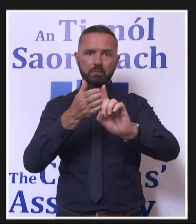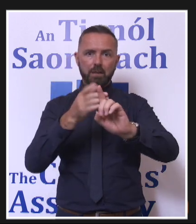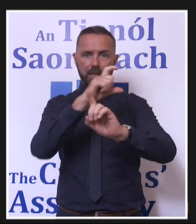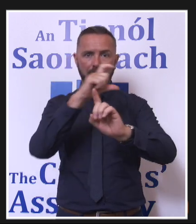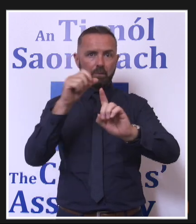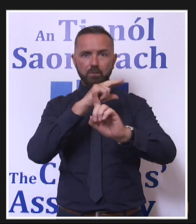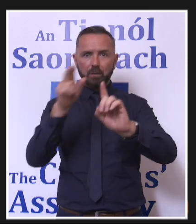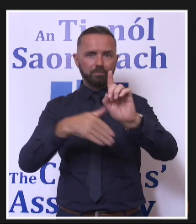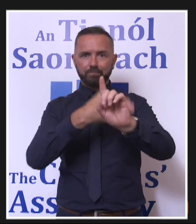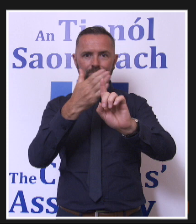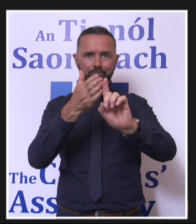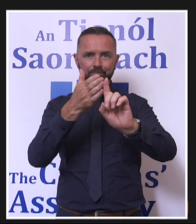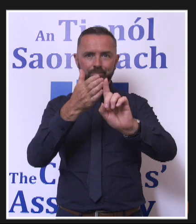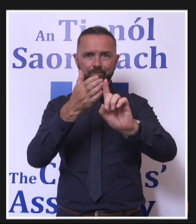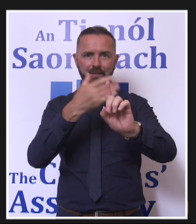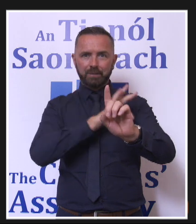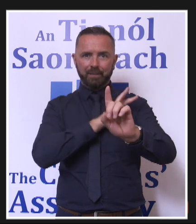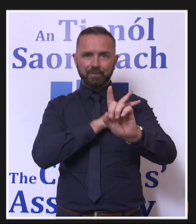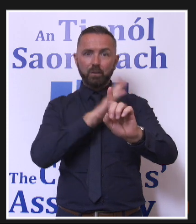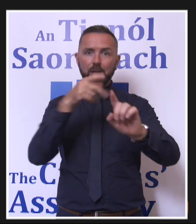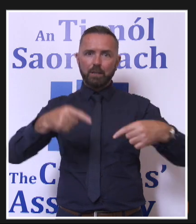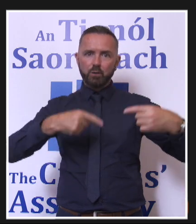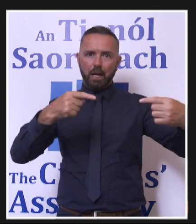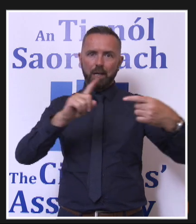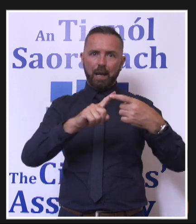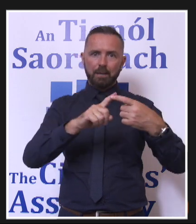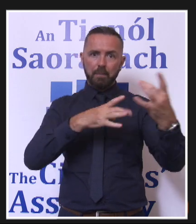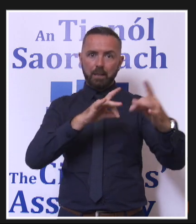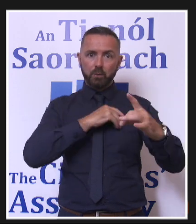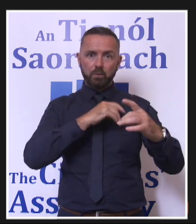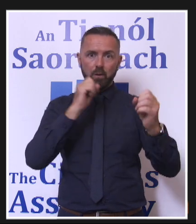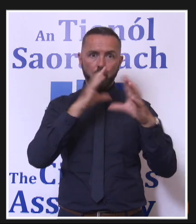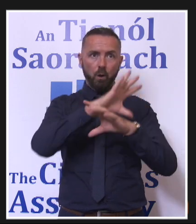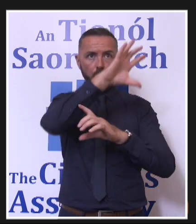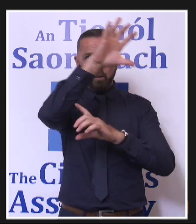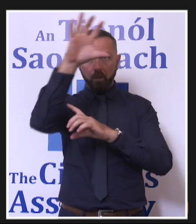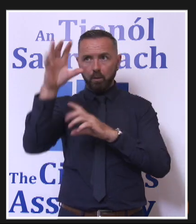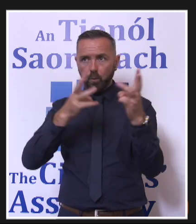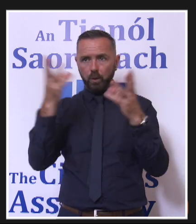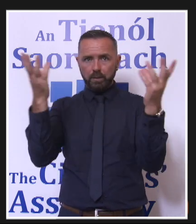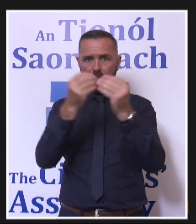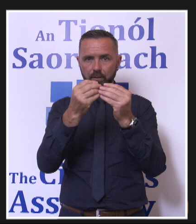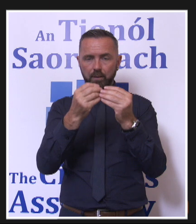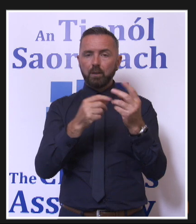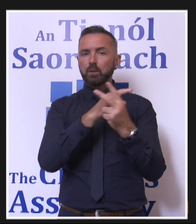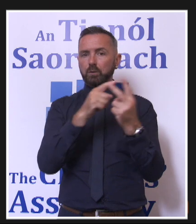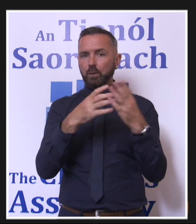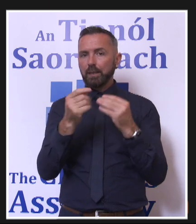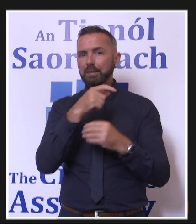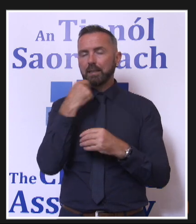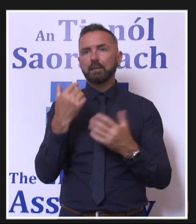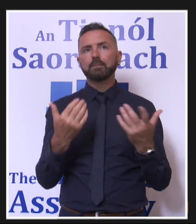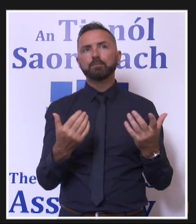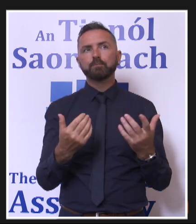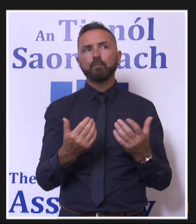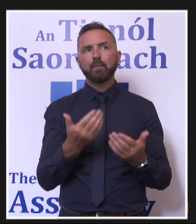themselves. So you can both challenge, and then you can bring the coordination underneath that challenge. So just two things to say. How